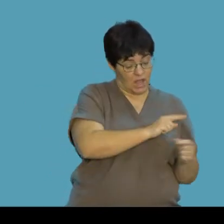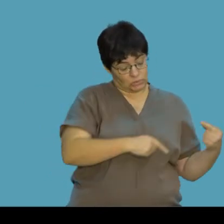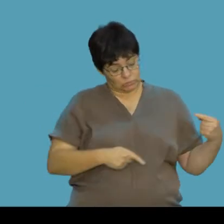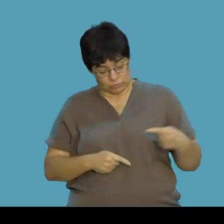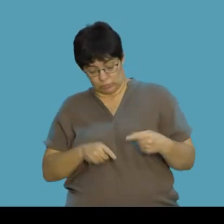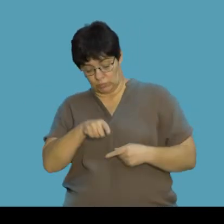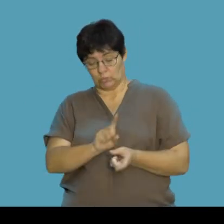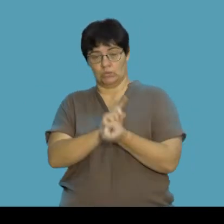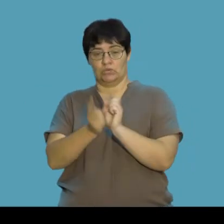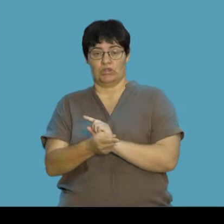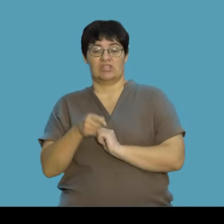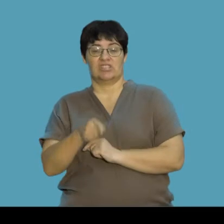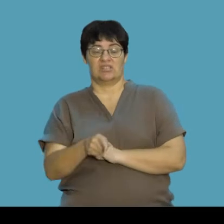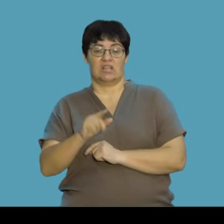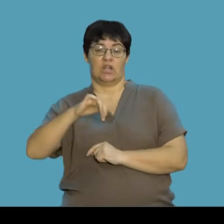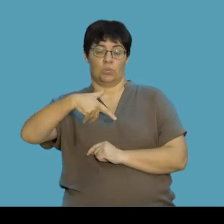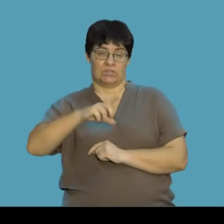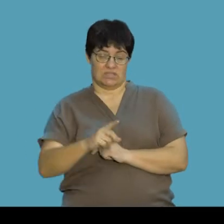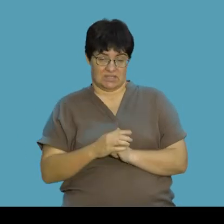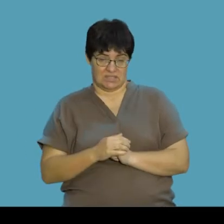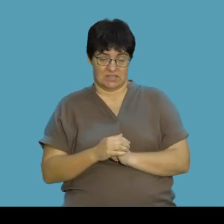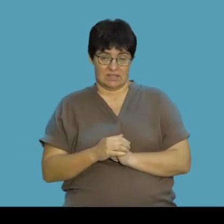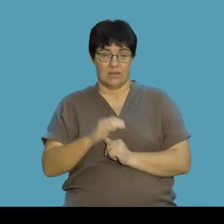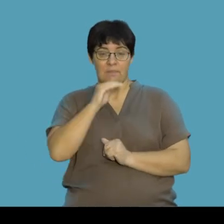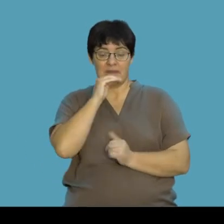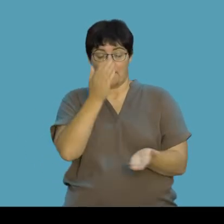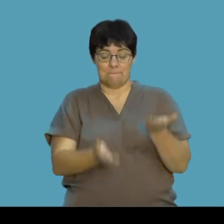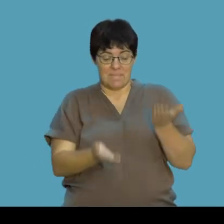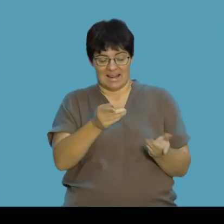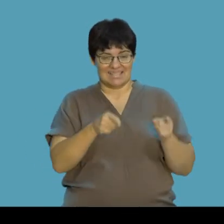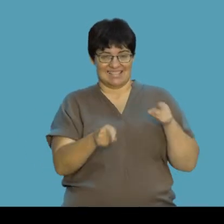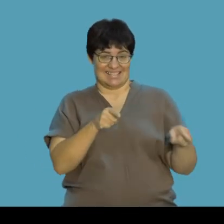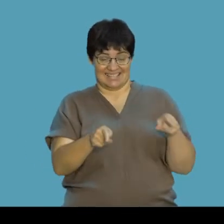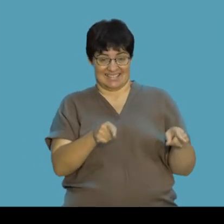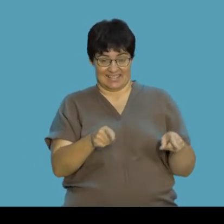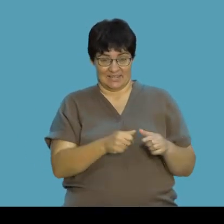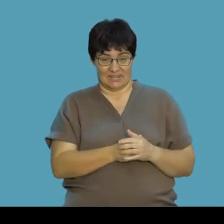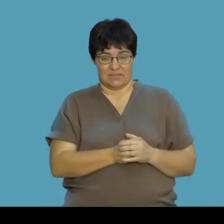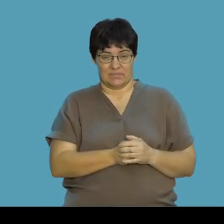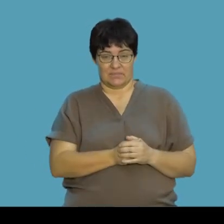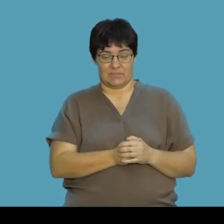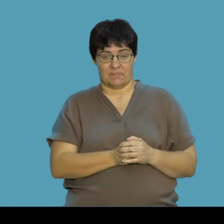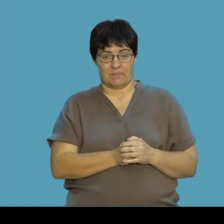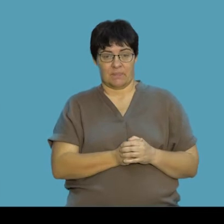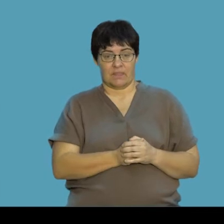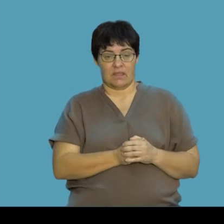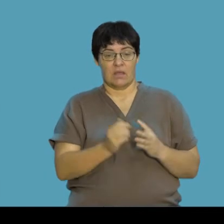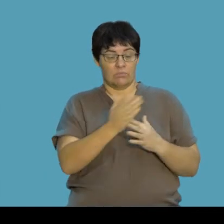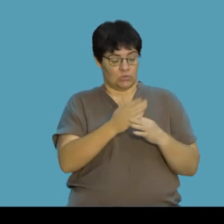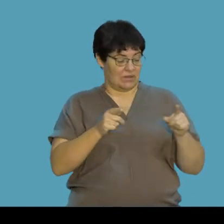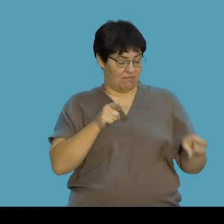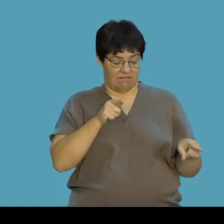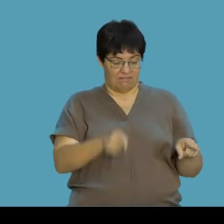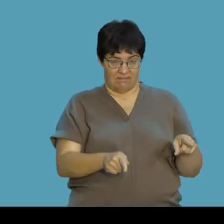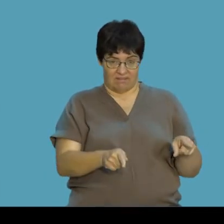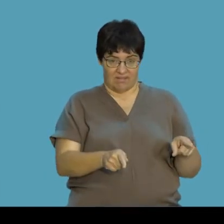to liquid. So when we talk about equilibrium, we talk about a state of balance. For now, let's think of it in terms of the state of balance between the